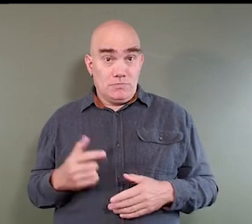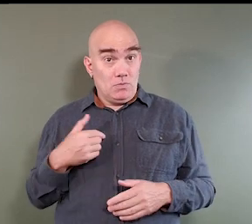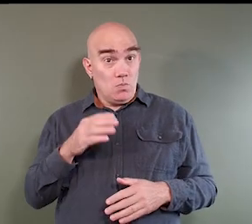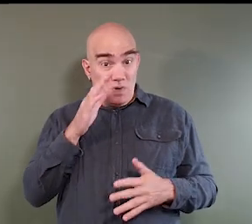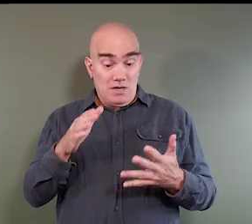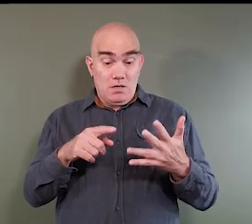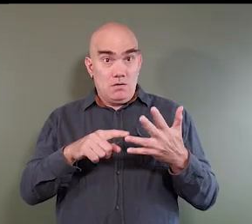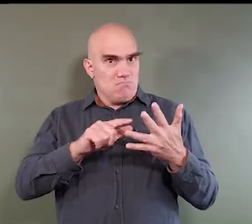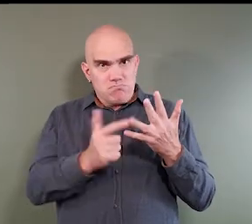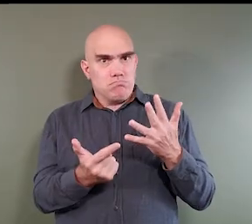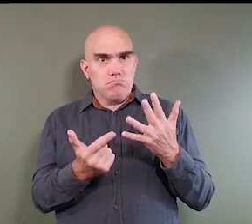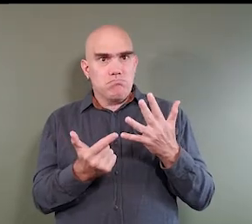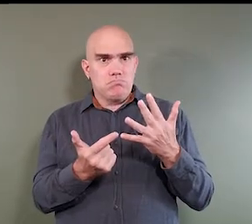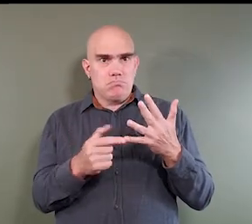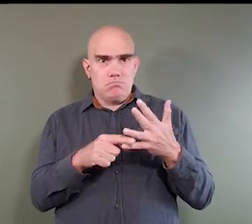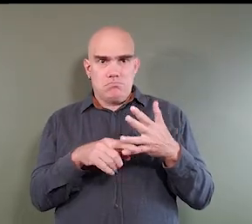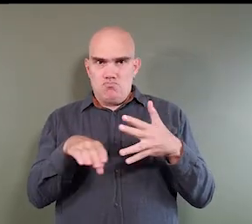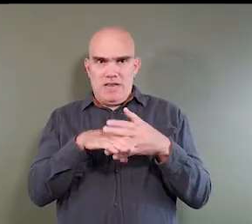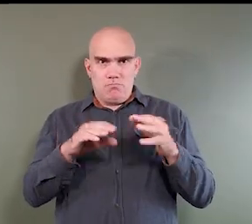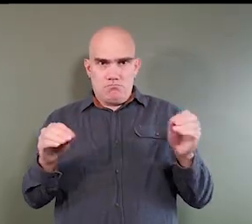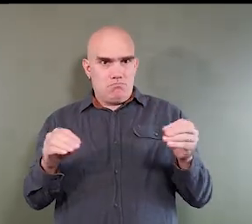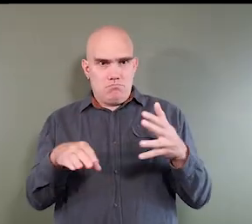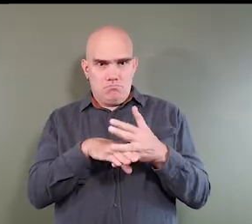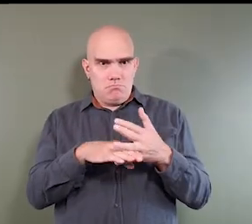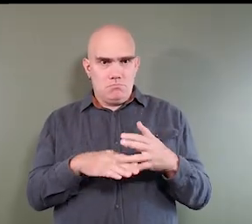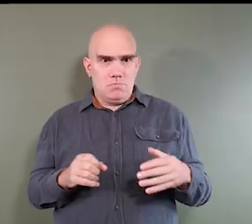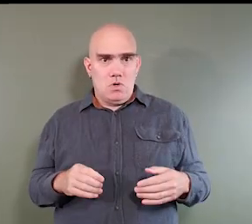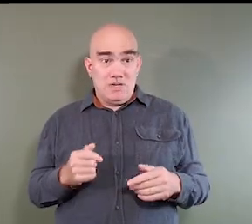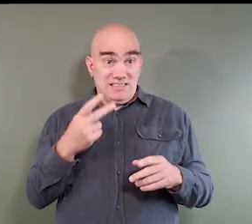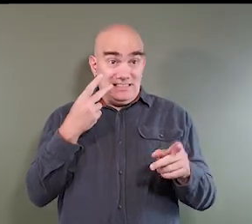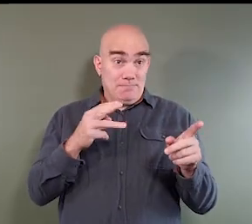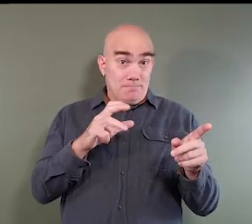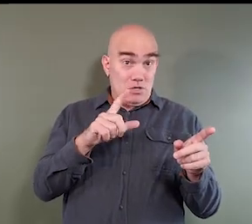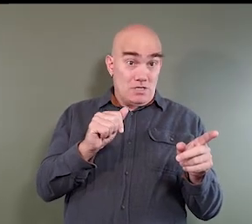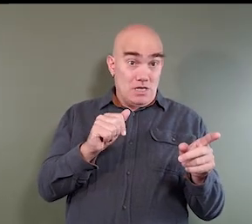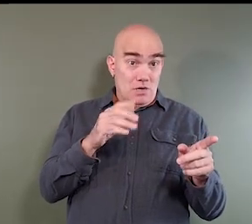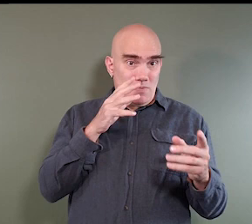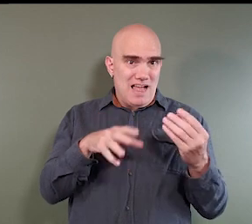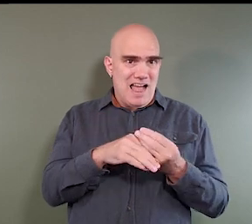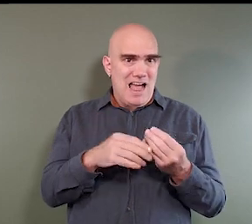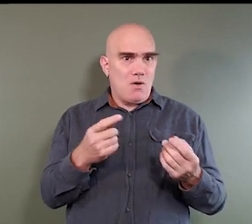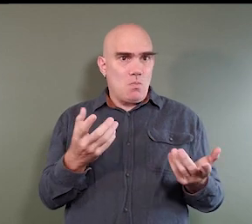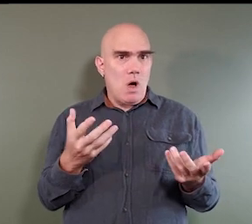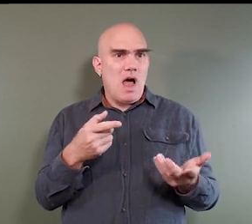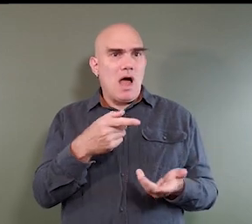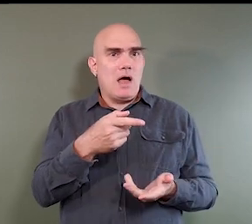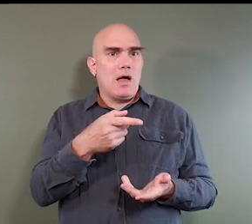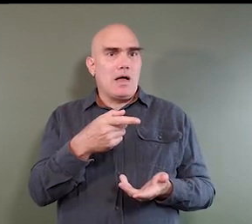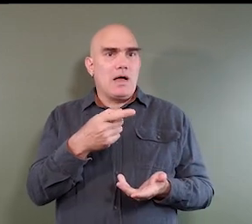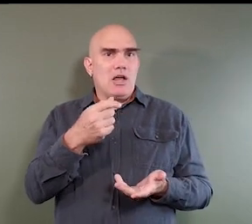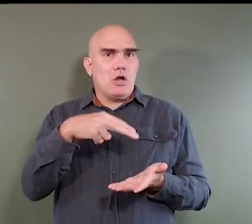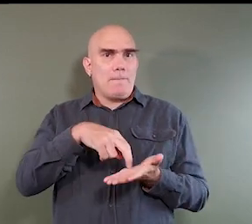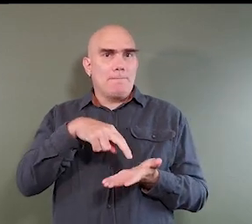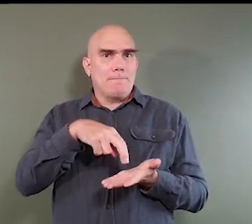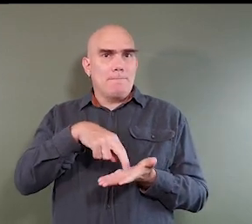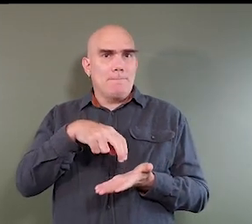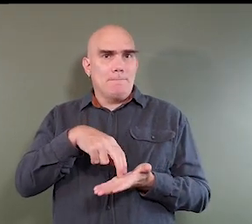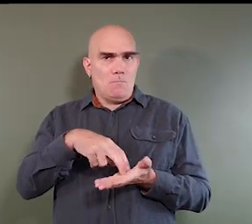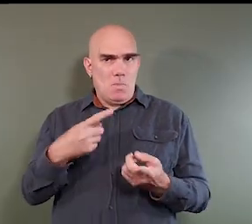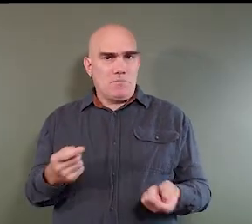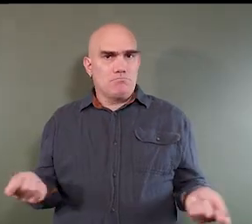we're going to go back to back right after the chest fly. So if you can see, Marcela is going to be adding in a little bit